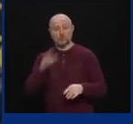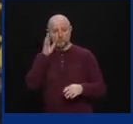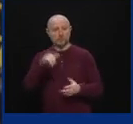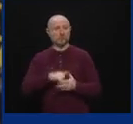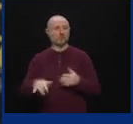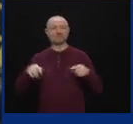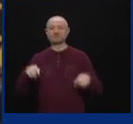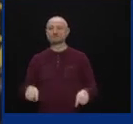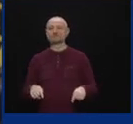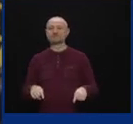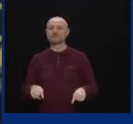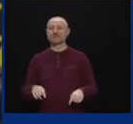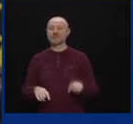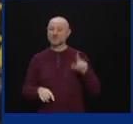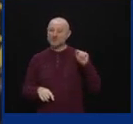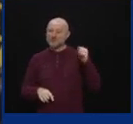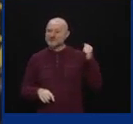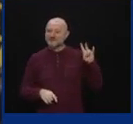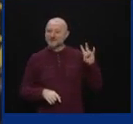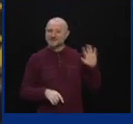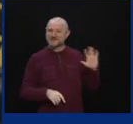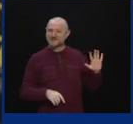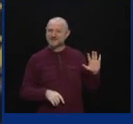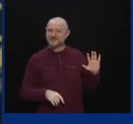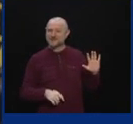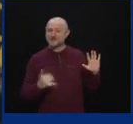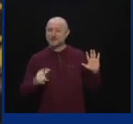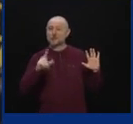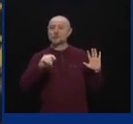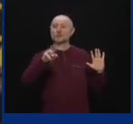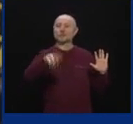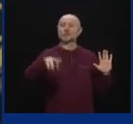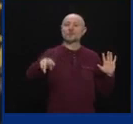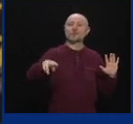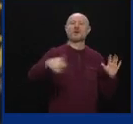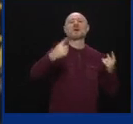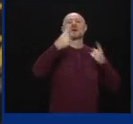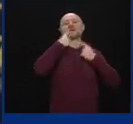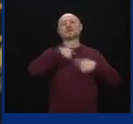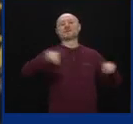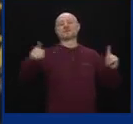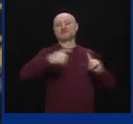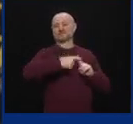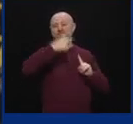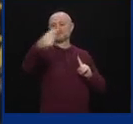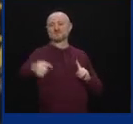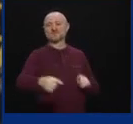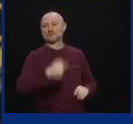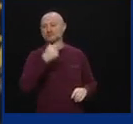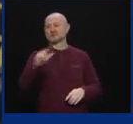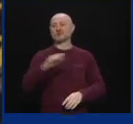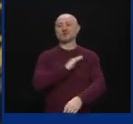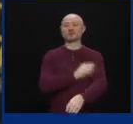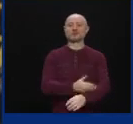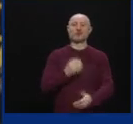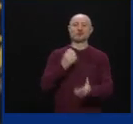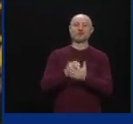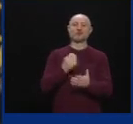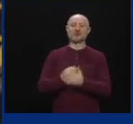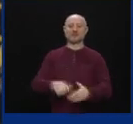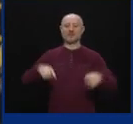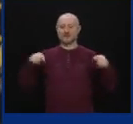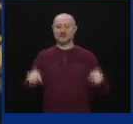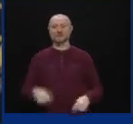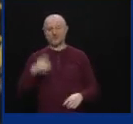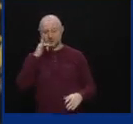gentlemen, welcome to the future. This is what the future looks like for our green energy economy and how we're going to